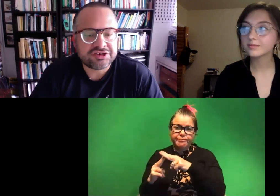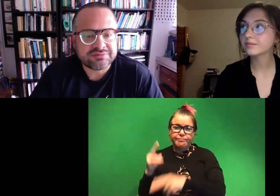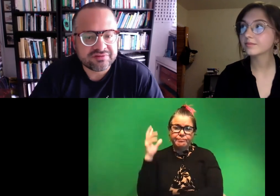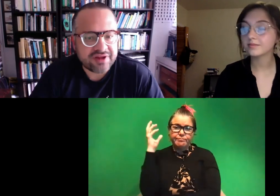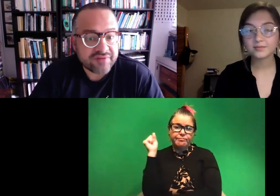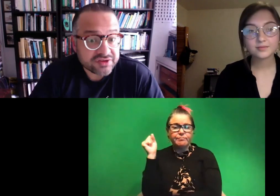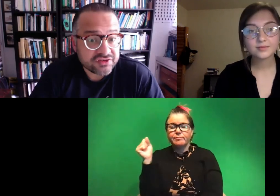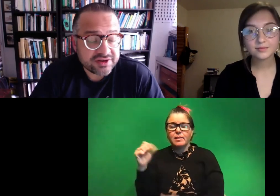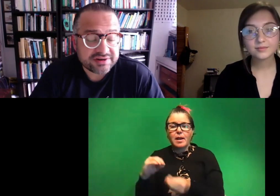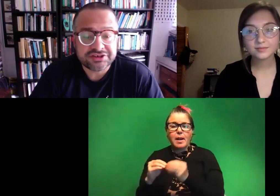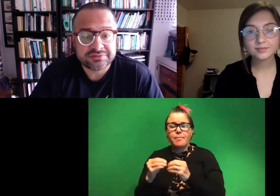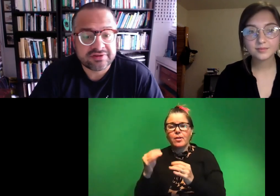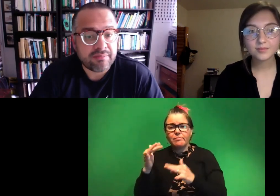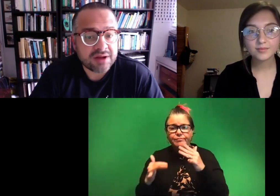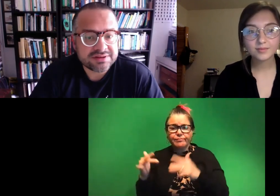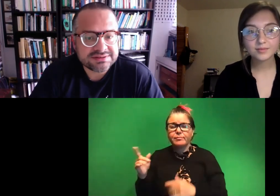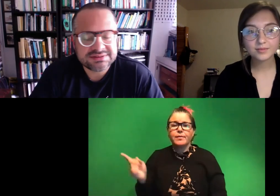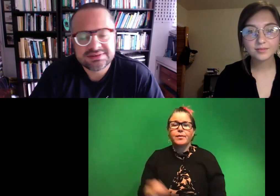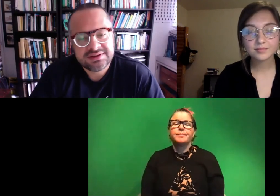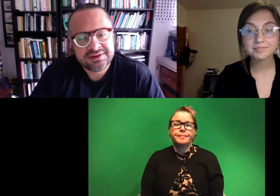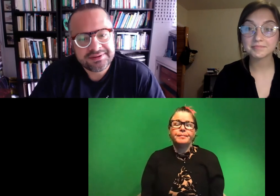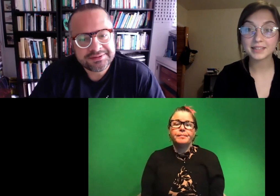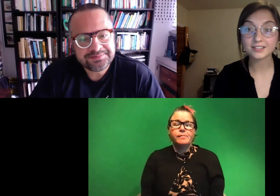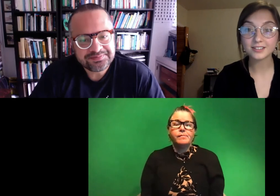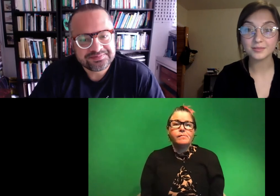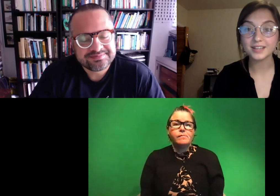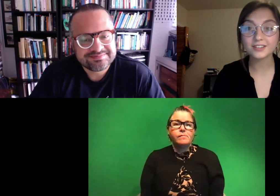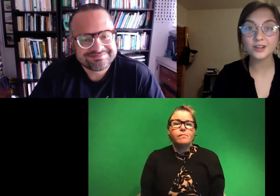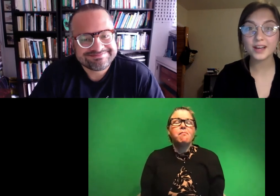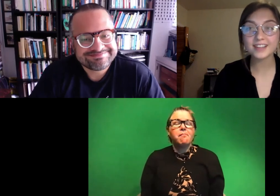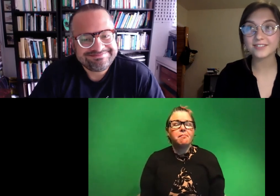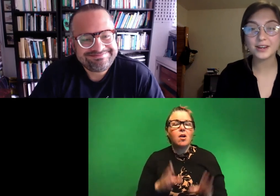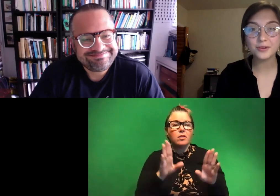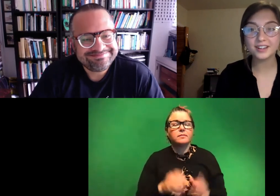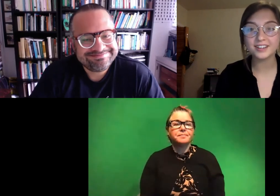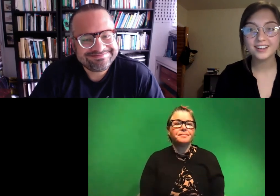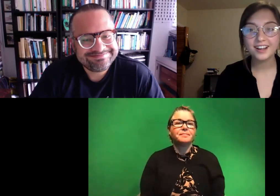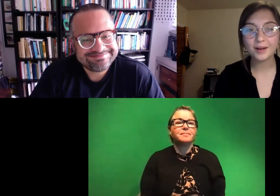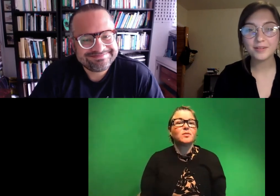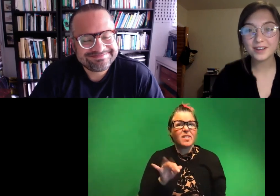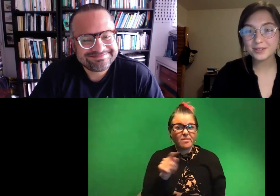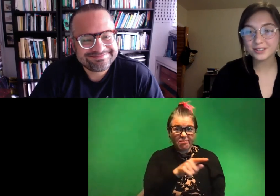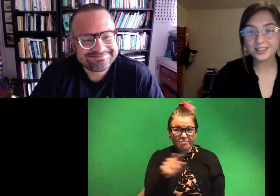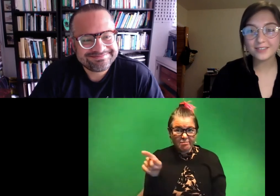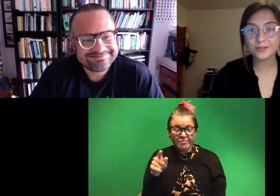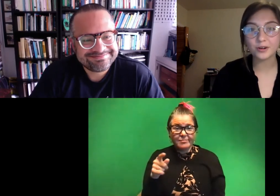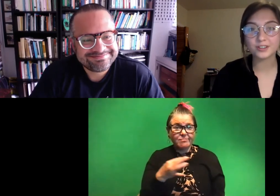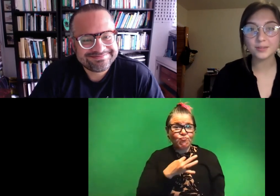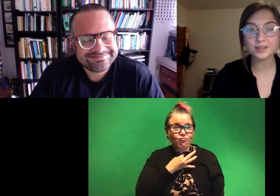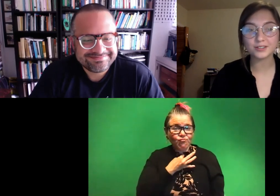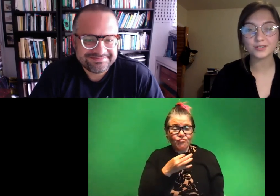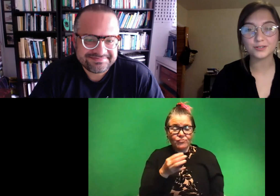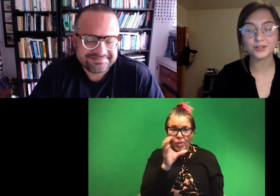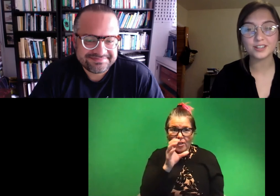in terms of diversity and in terms of abundance. That's awesome. Yeah. So I guess if anyone's looking for